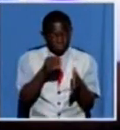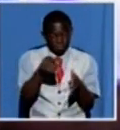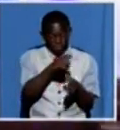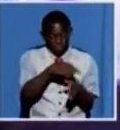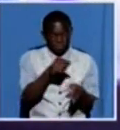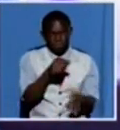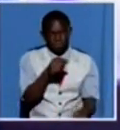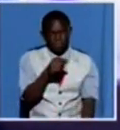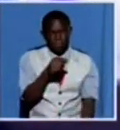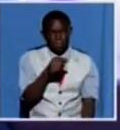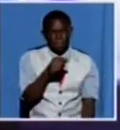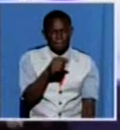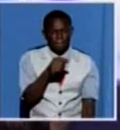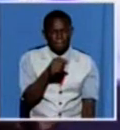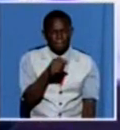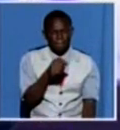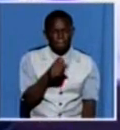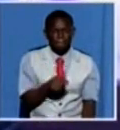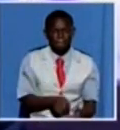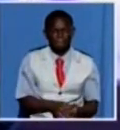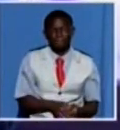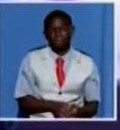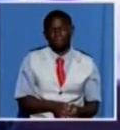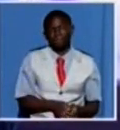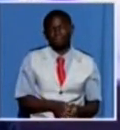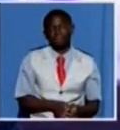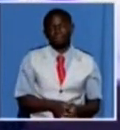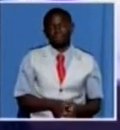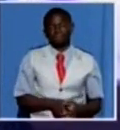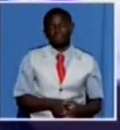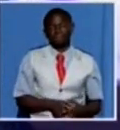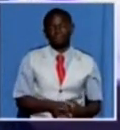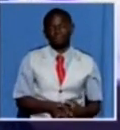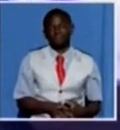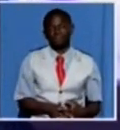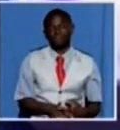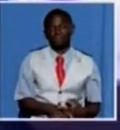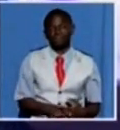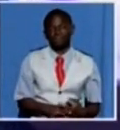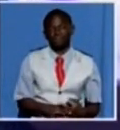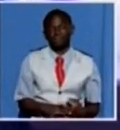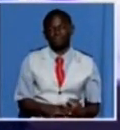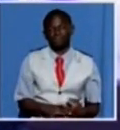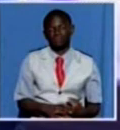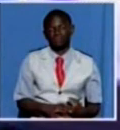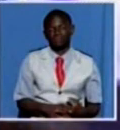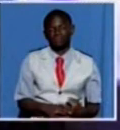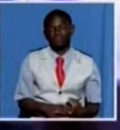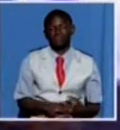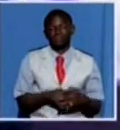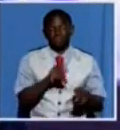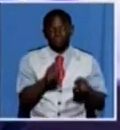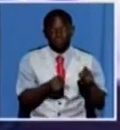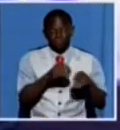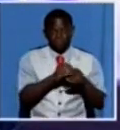that loan. Zambians will say, no, Chinese are corrupt. Zambians are, the Zambian government is getting this money and